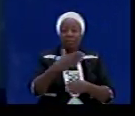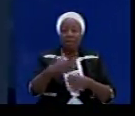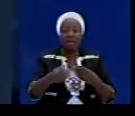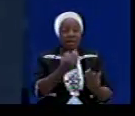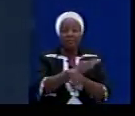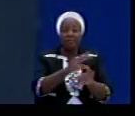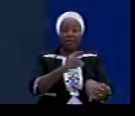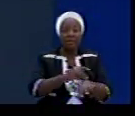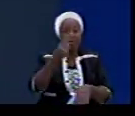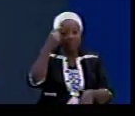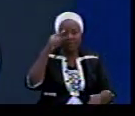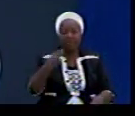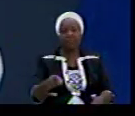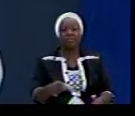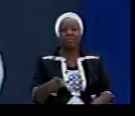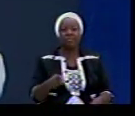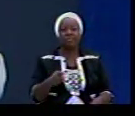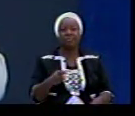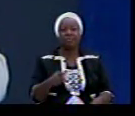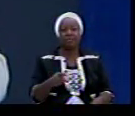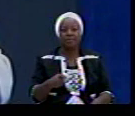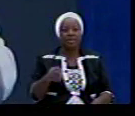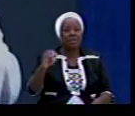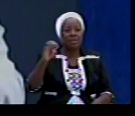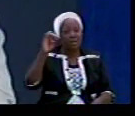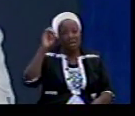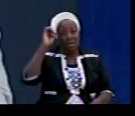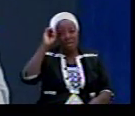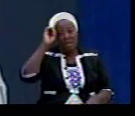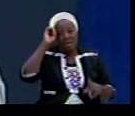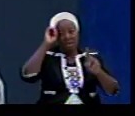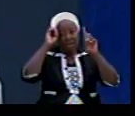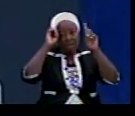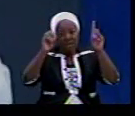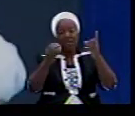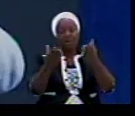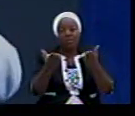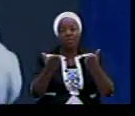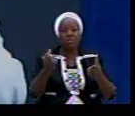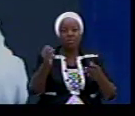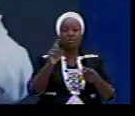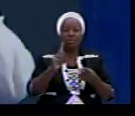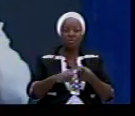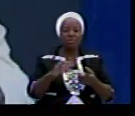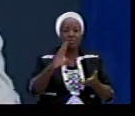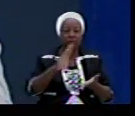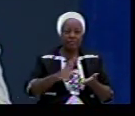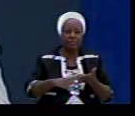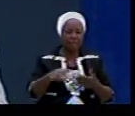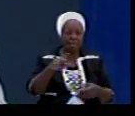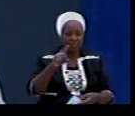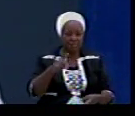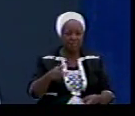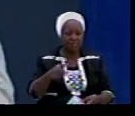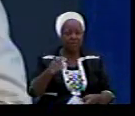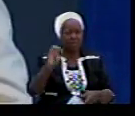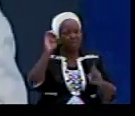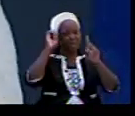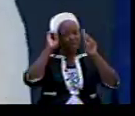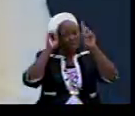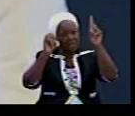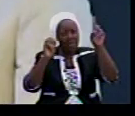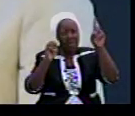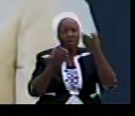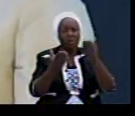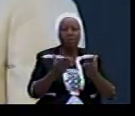you. He wants to forgive you, and he wants to set you free. He